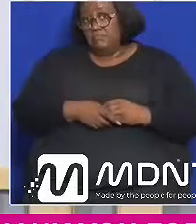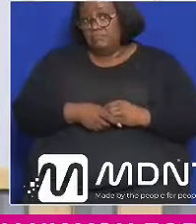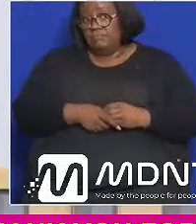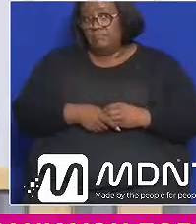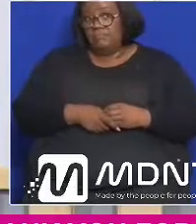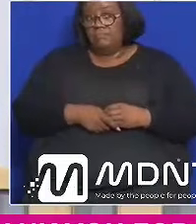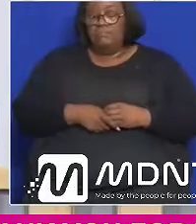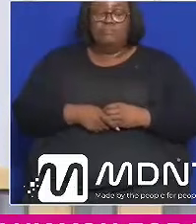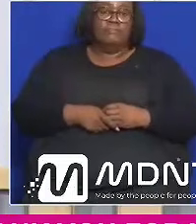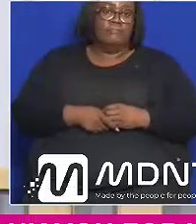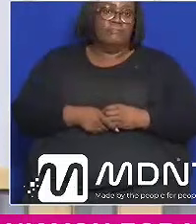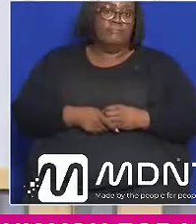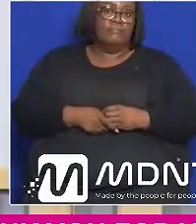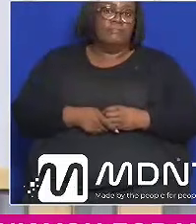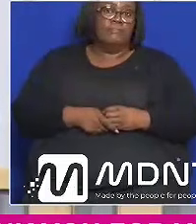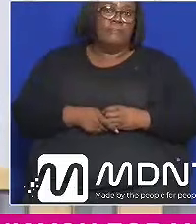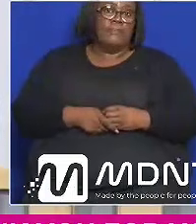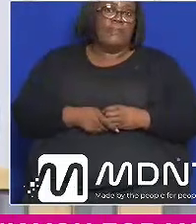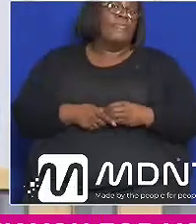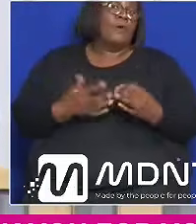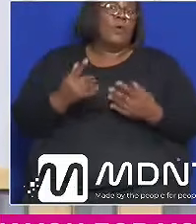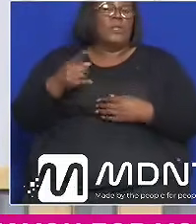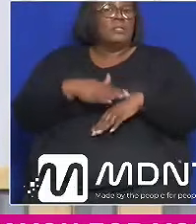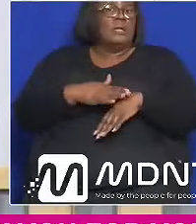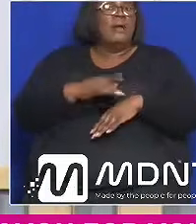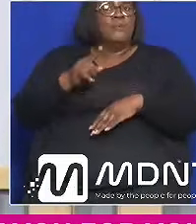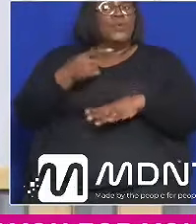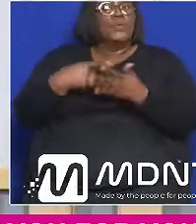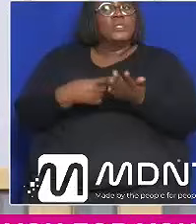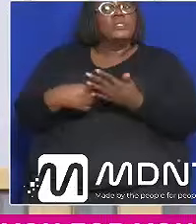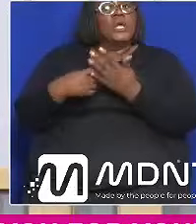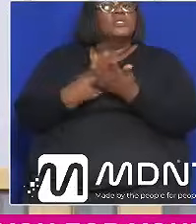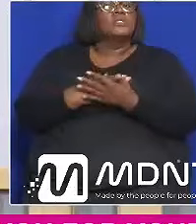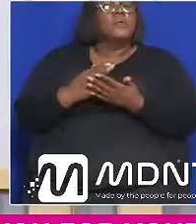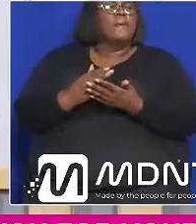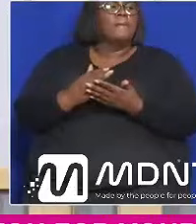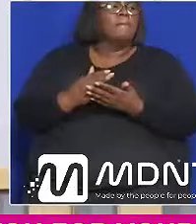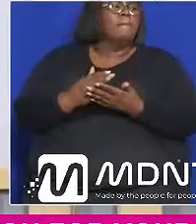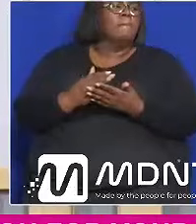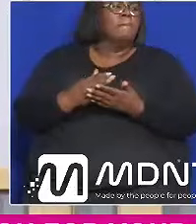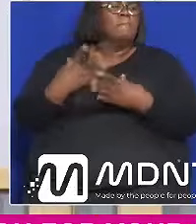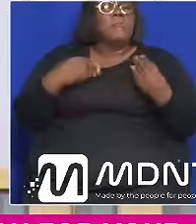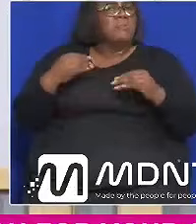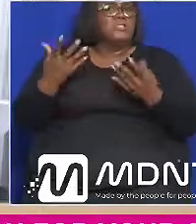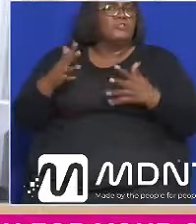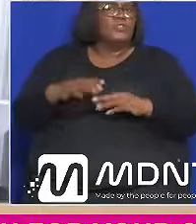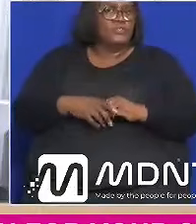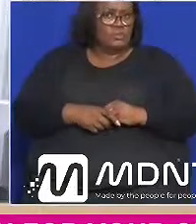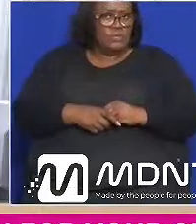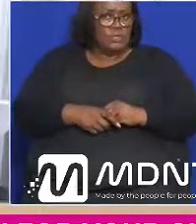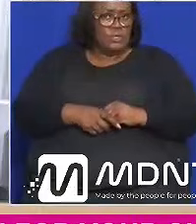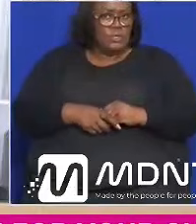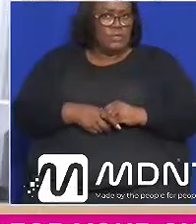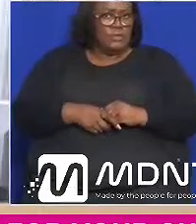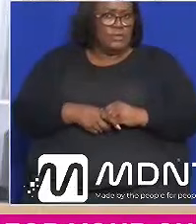Or by this point, had you been discussing some business ventures? It should be